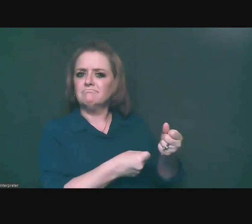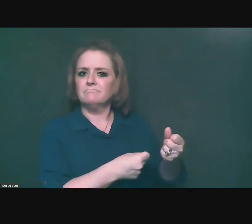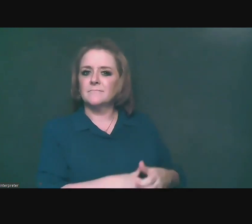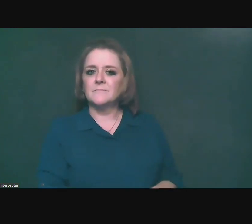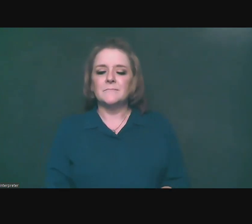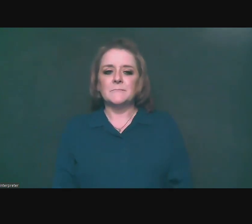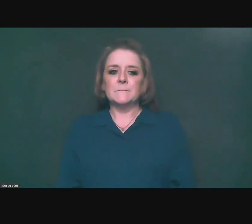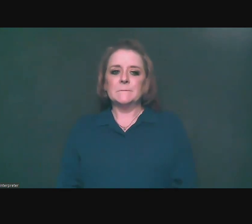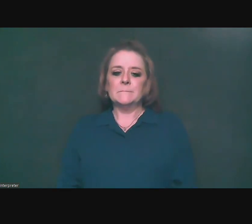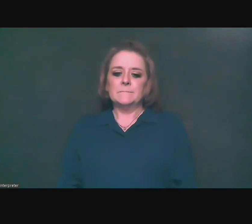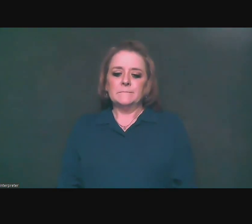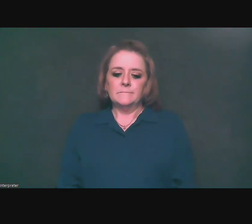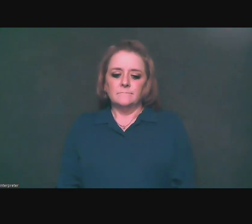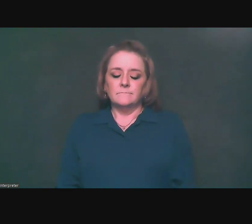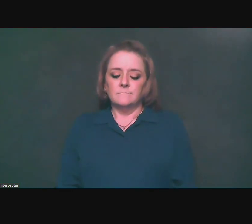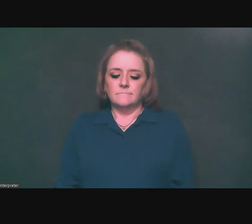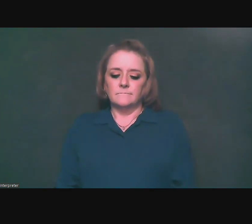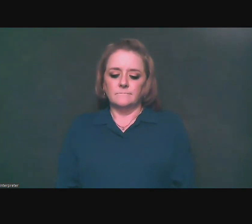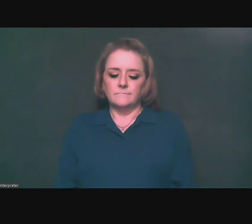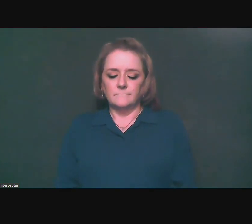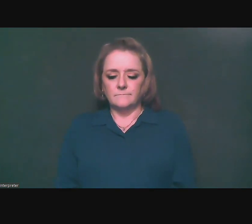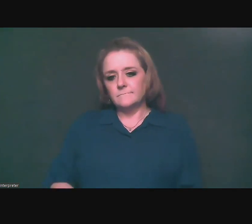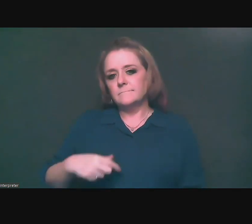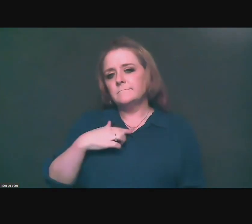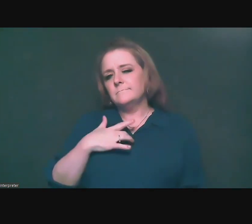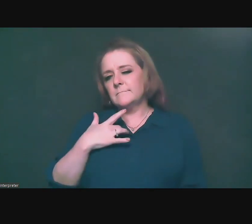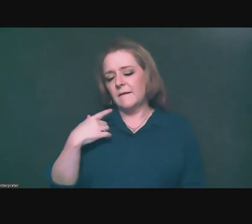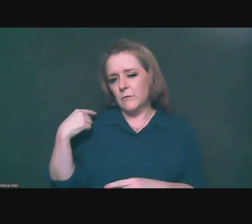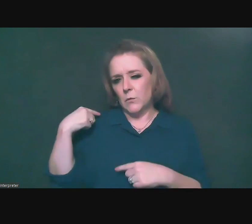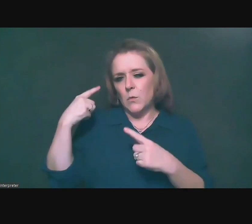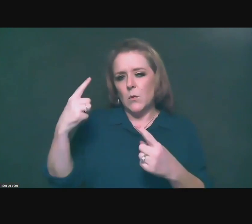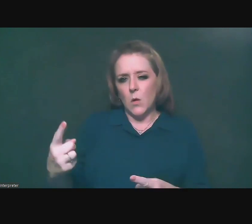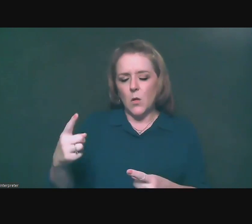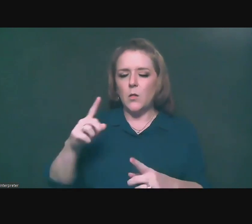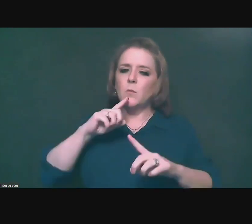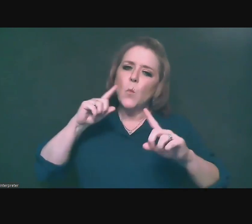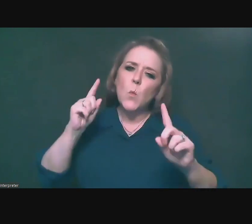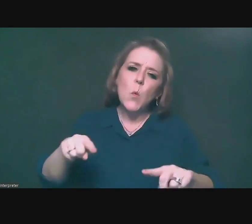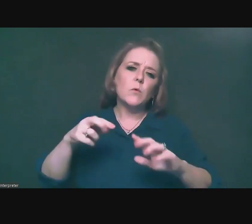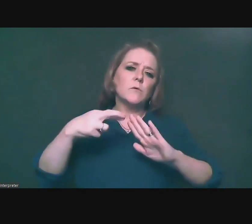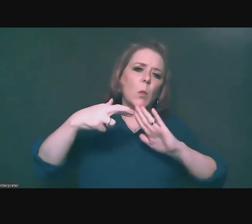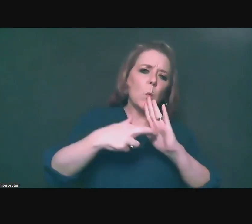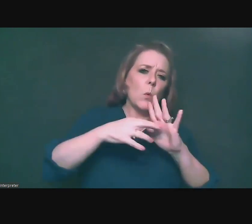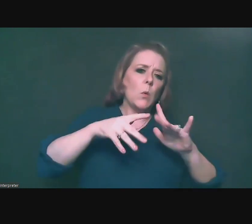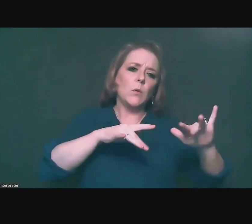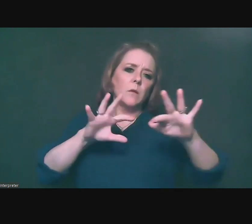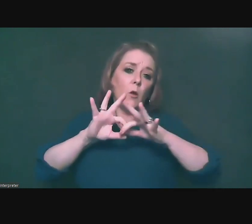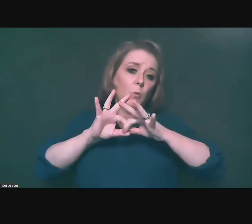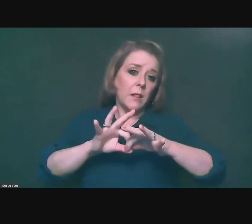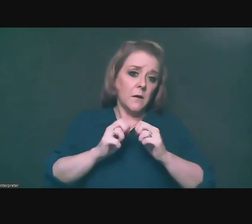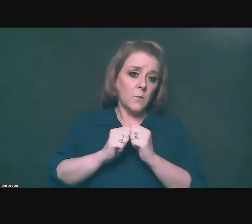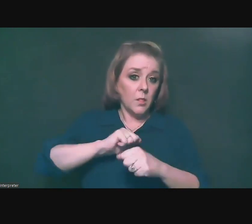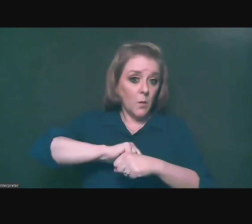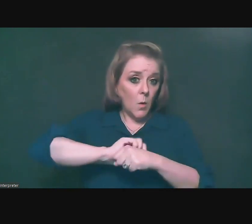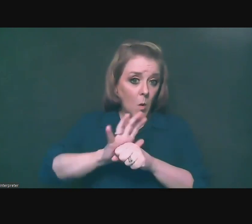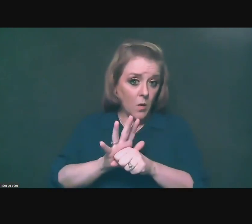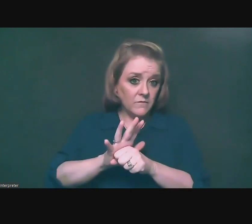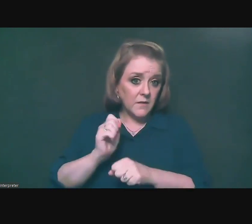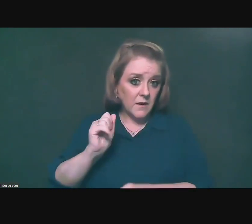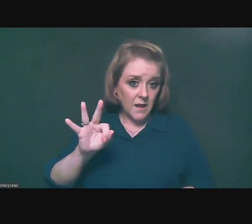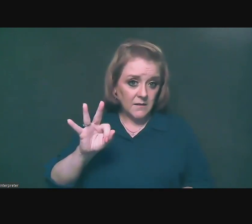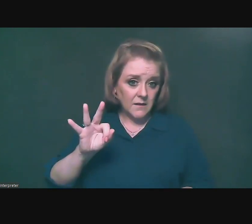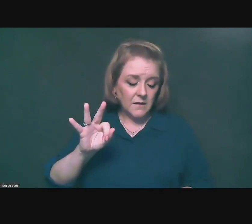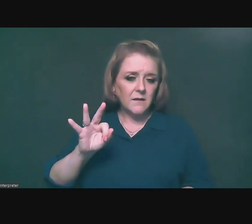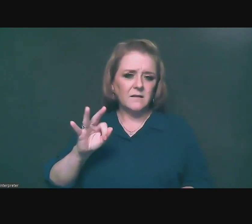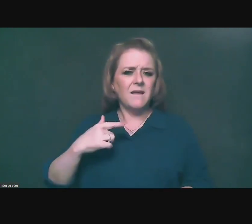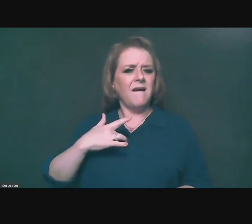I think that COVID-19 and all the orders and the guidelines, they're personal to me and should be to all of